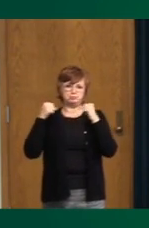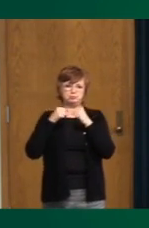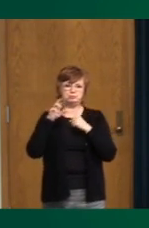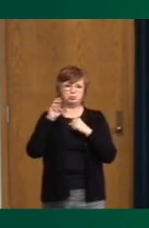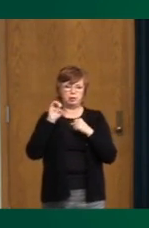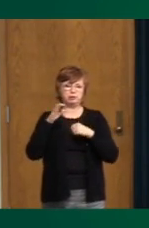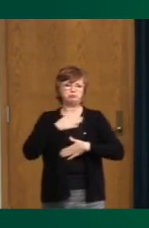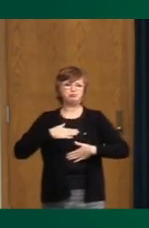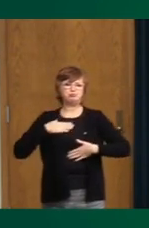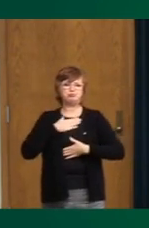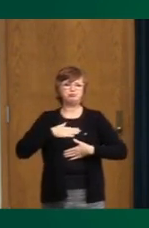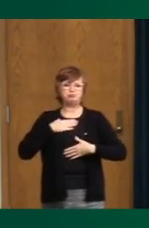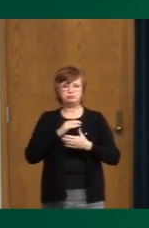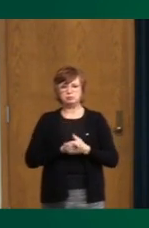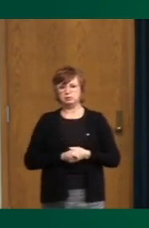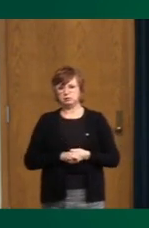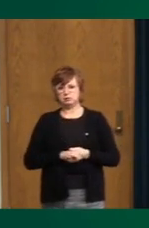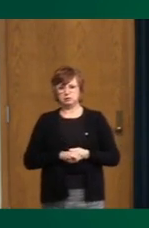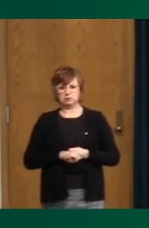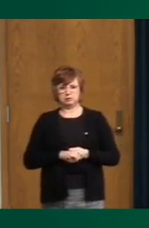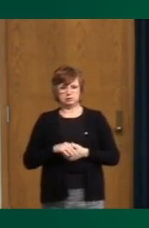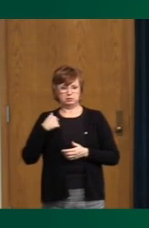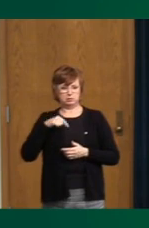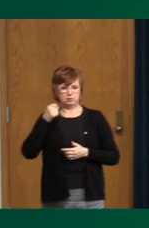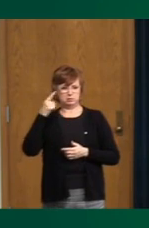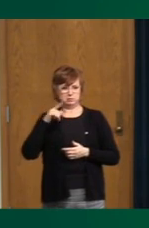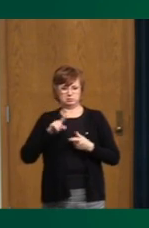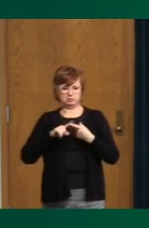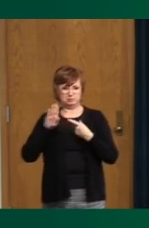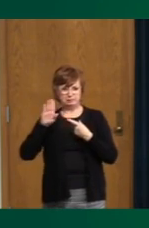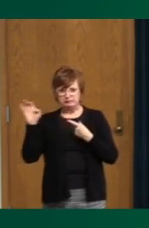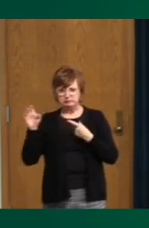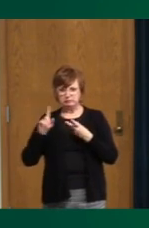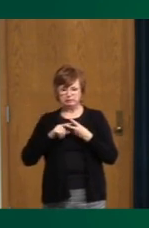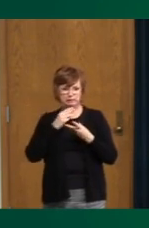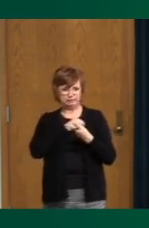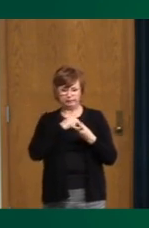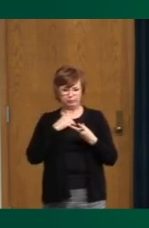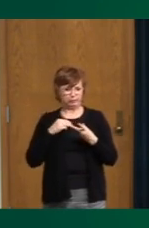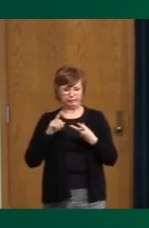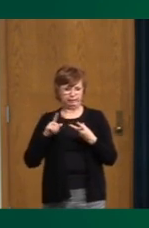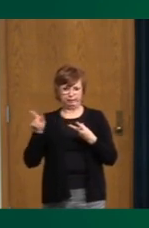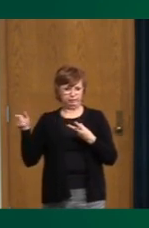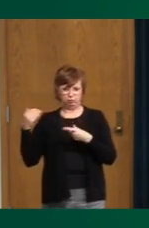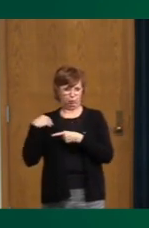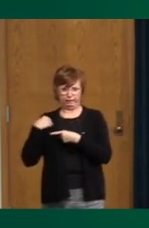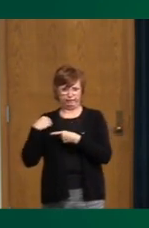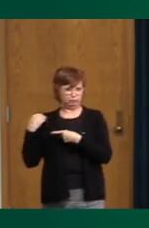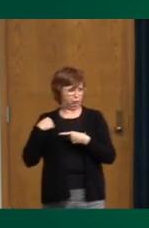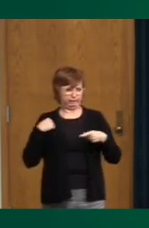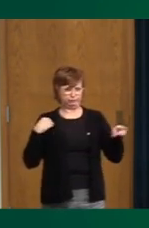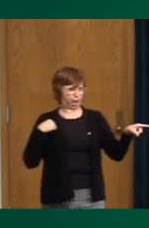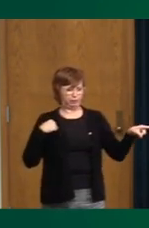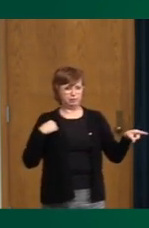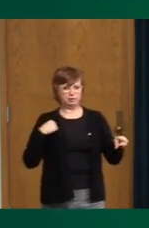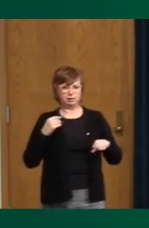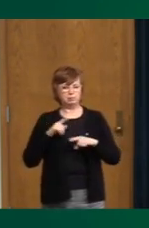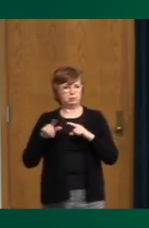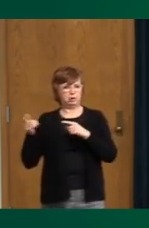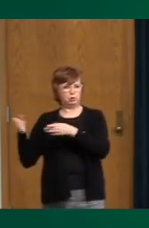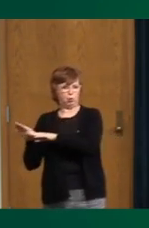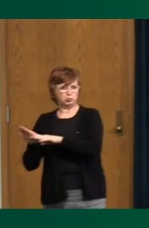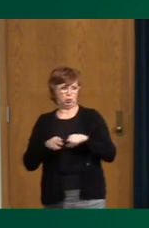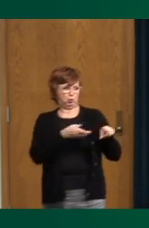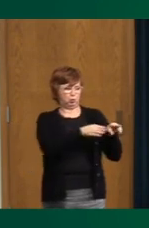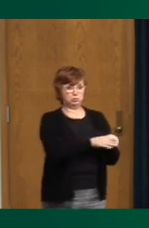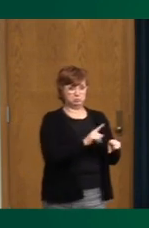of these opportunities are not available in British Columbia, not available in Manitoba, and not available in large areas of Alberta at the moment. Is